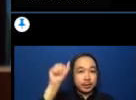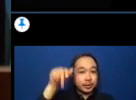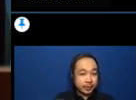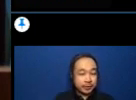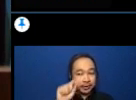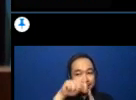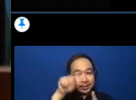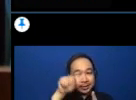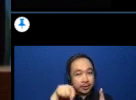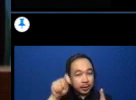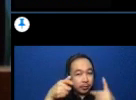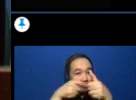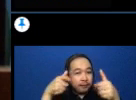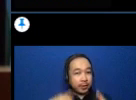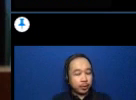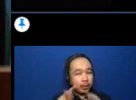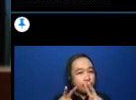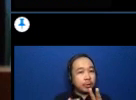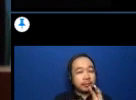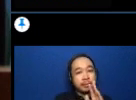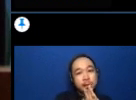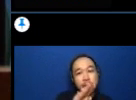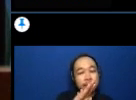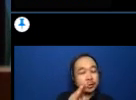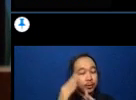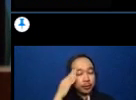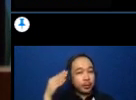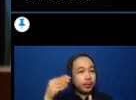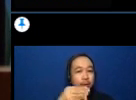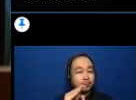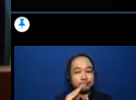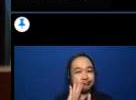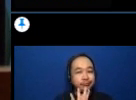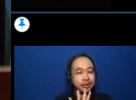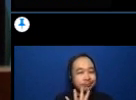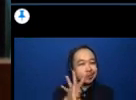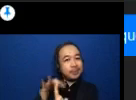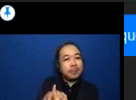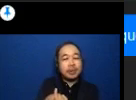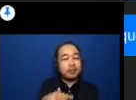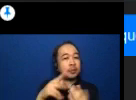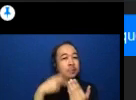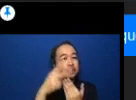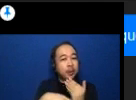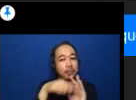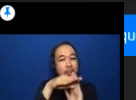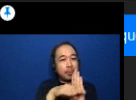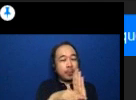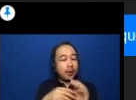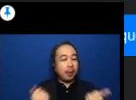monitoring progress towards the implementation of the Program of Action of the International Conference on Population